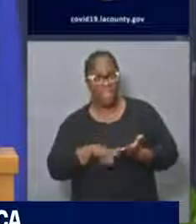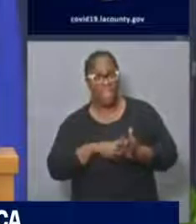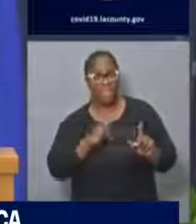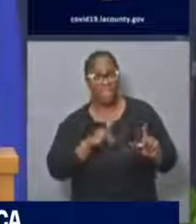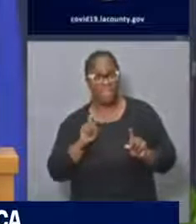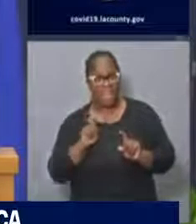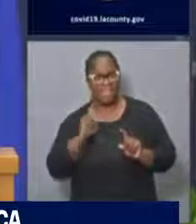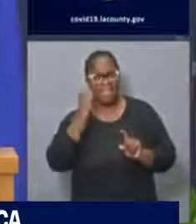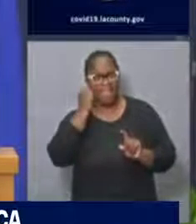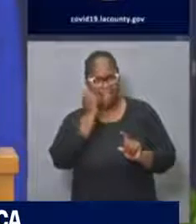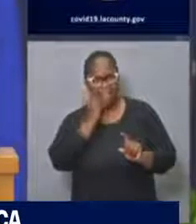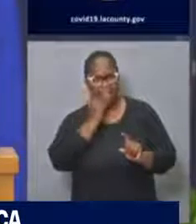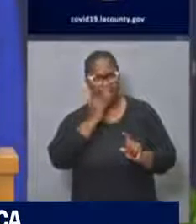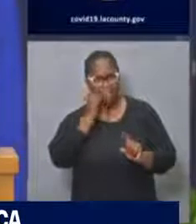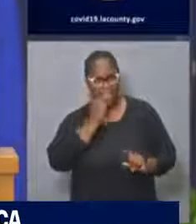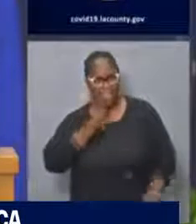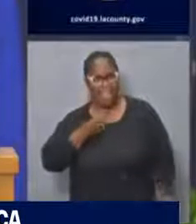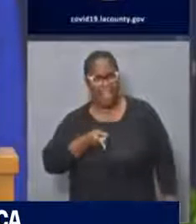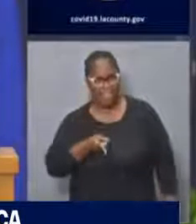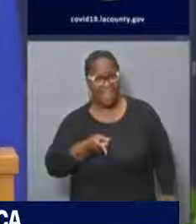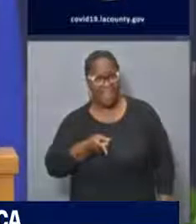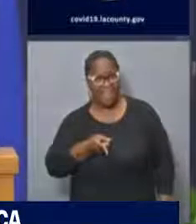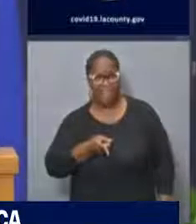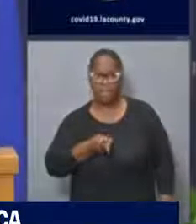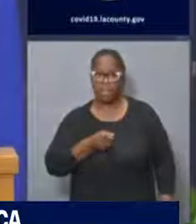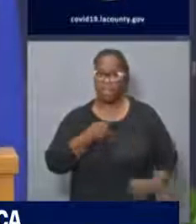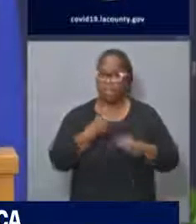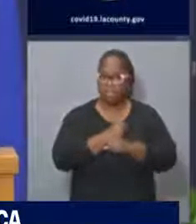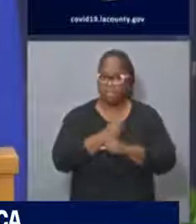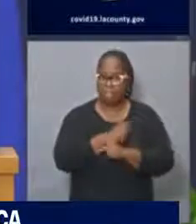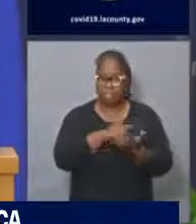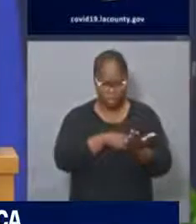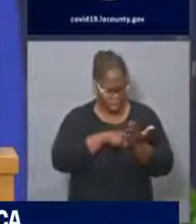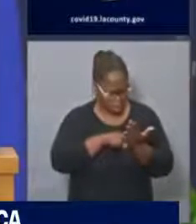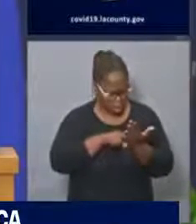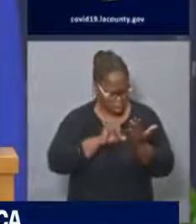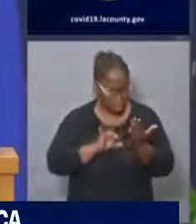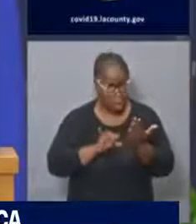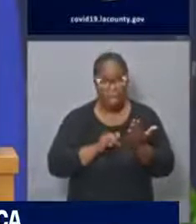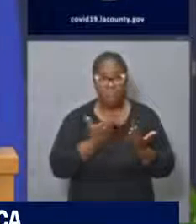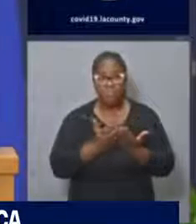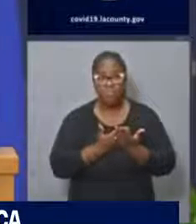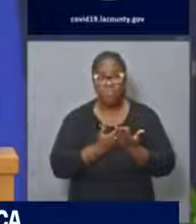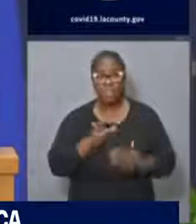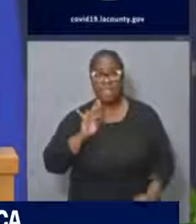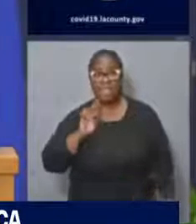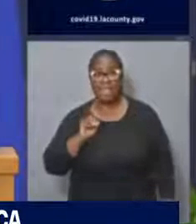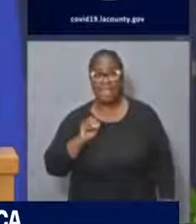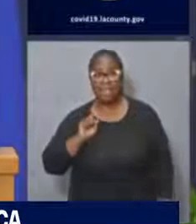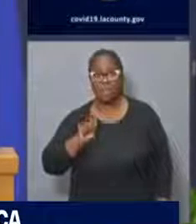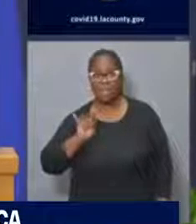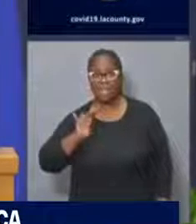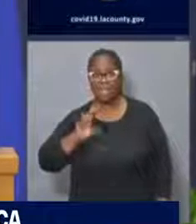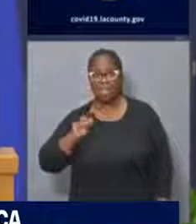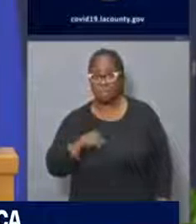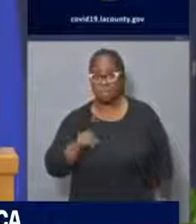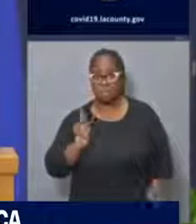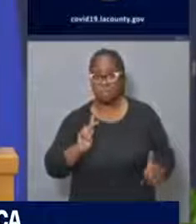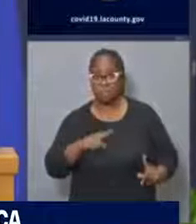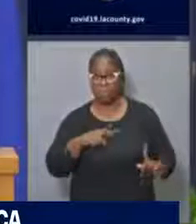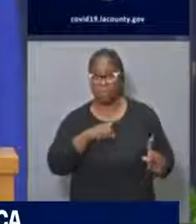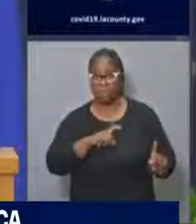per day at this site. The data from this report shows that 70.7% of those